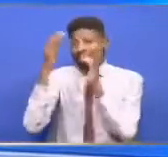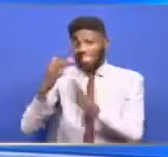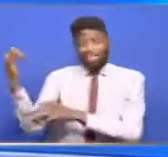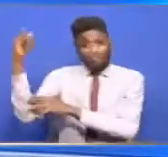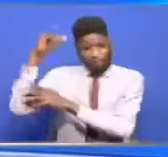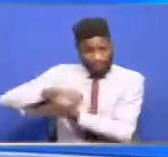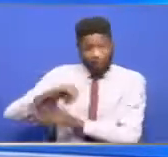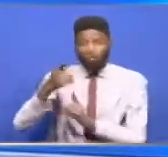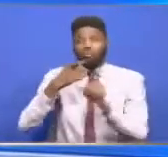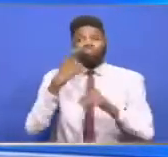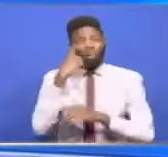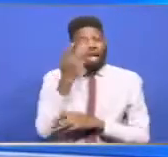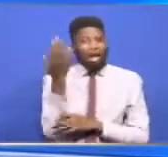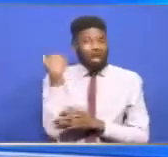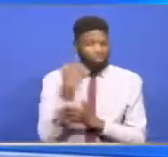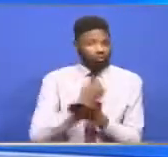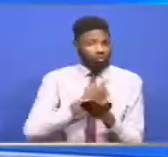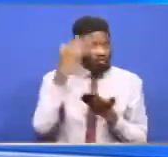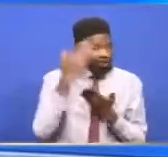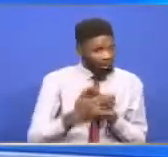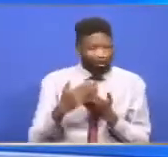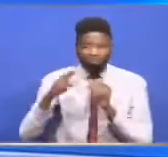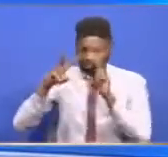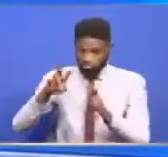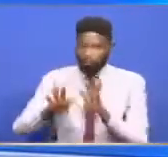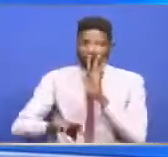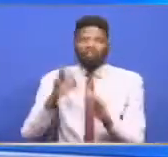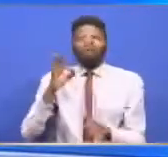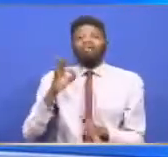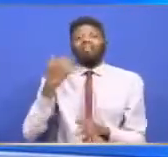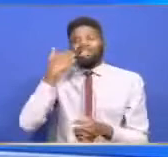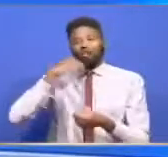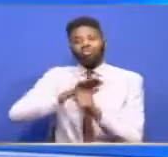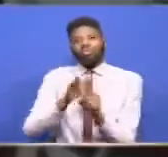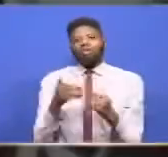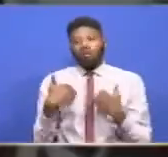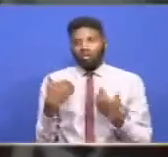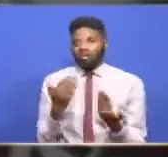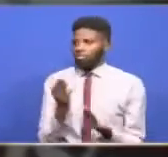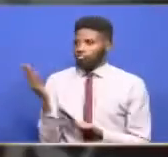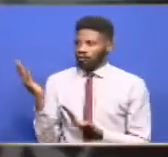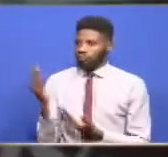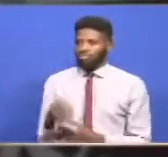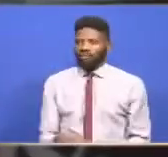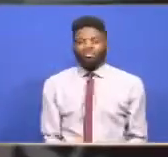from Sudan last weekend tested positive for COVID-19.